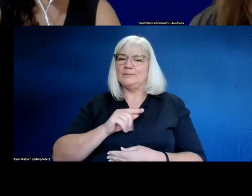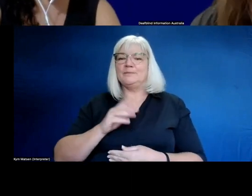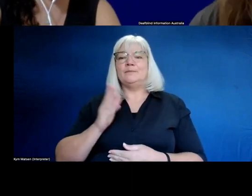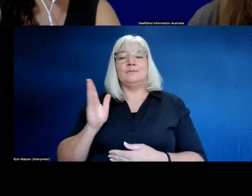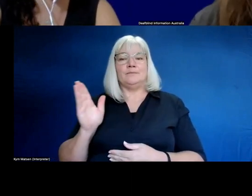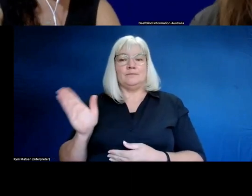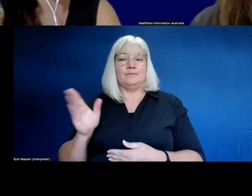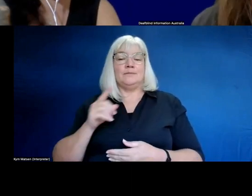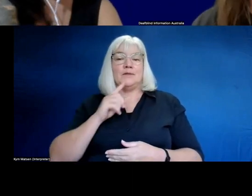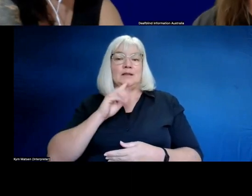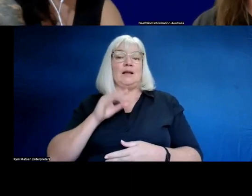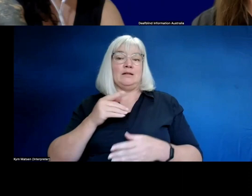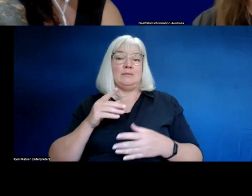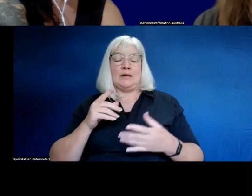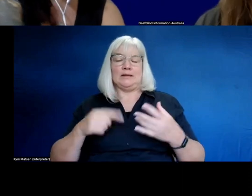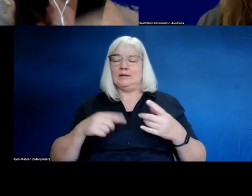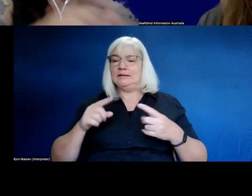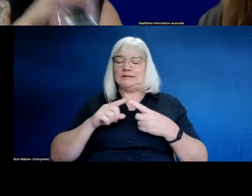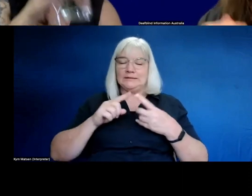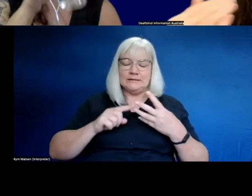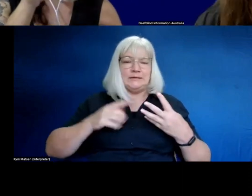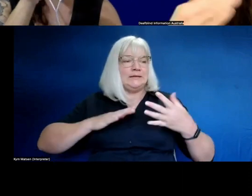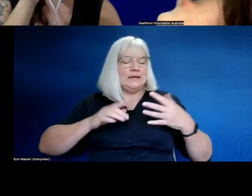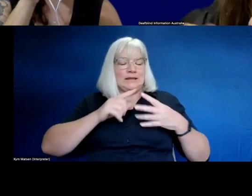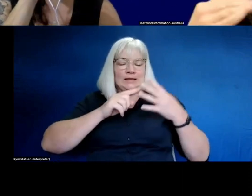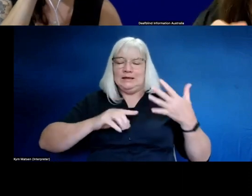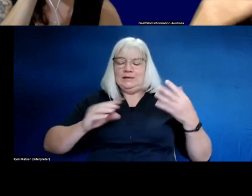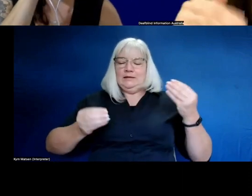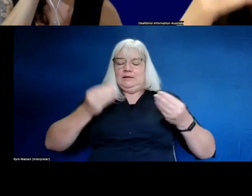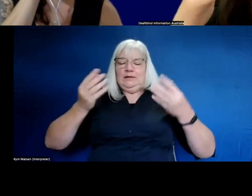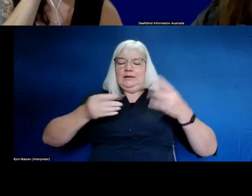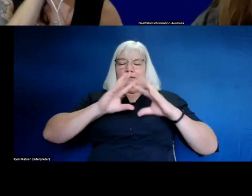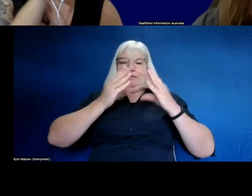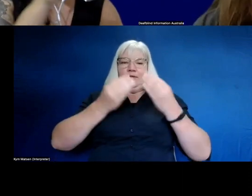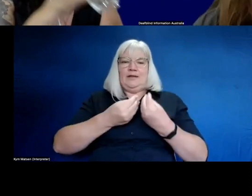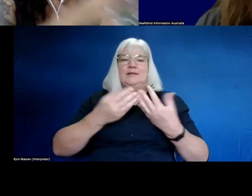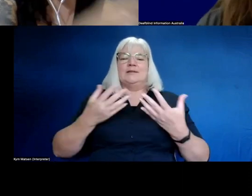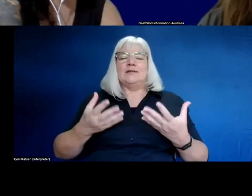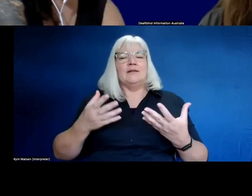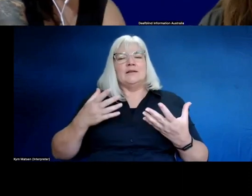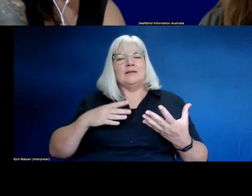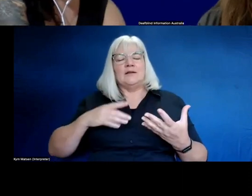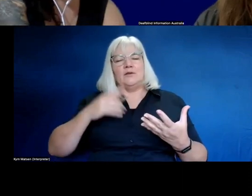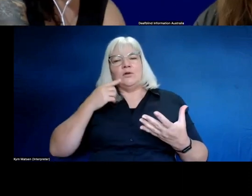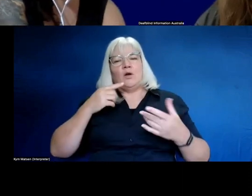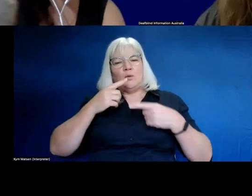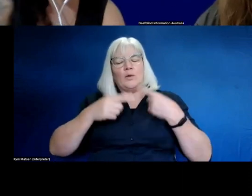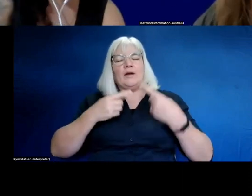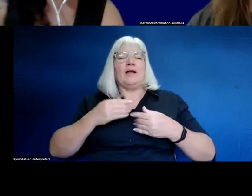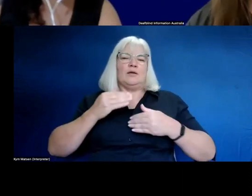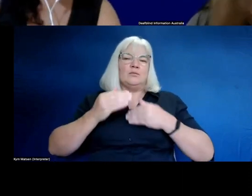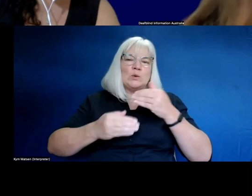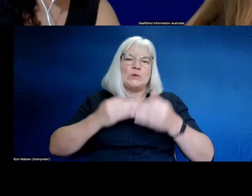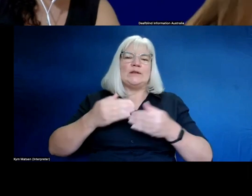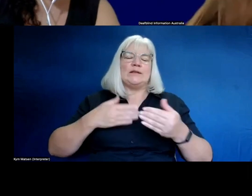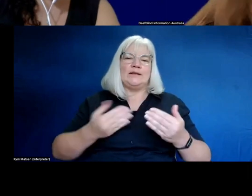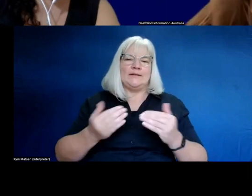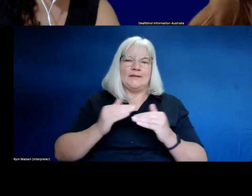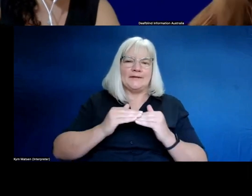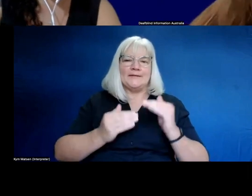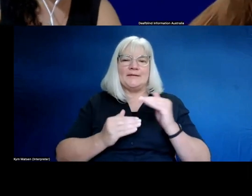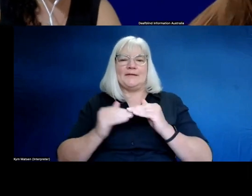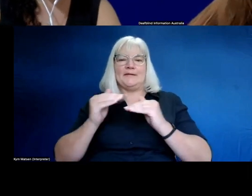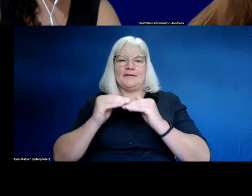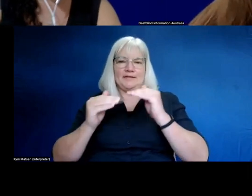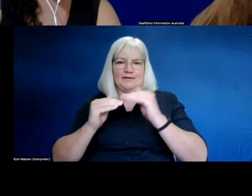those different needs is really, really hard job, and a process that you might, you know, chip away at in layers. So I am going to